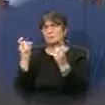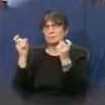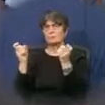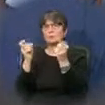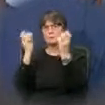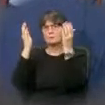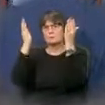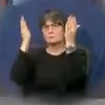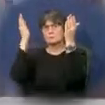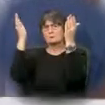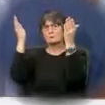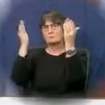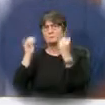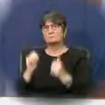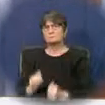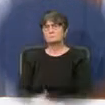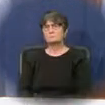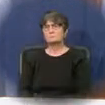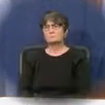alleluia.